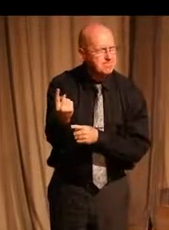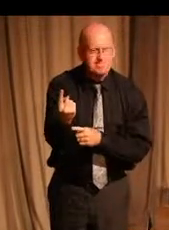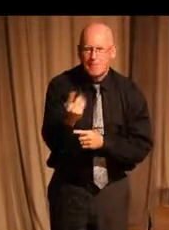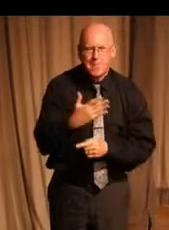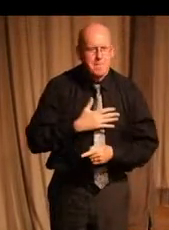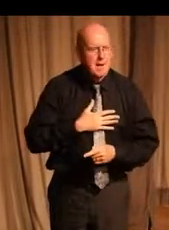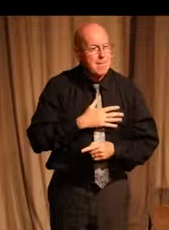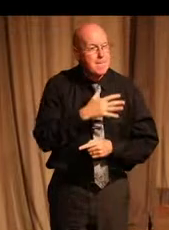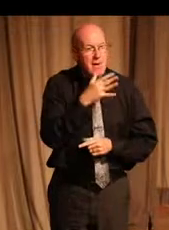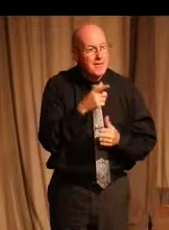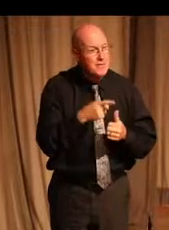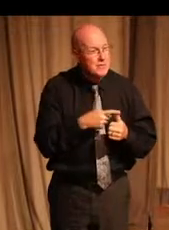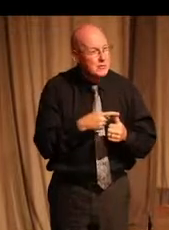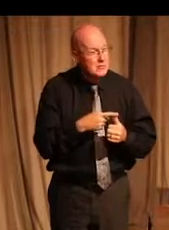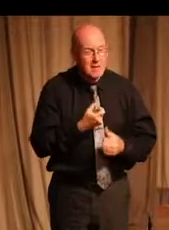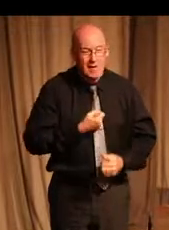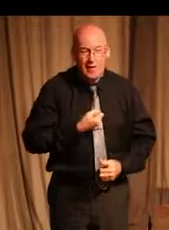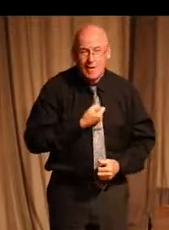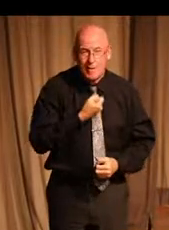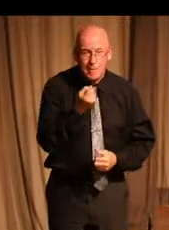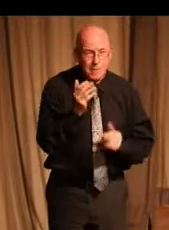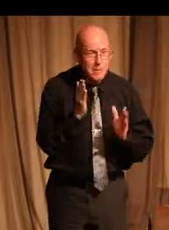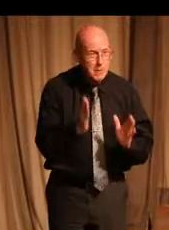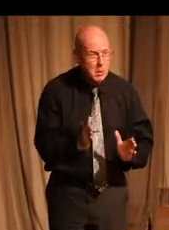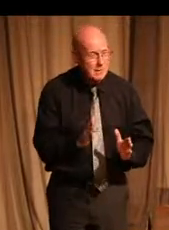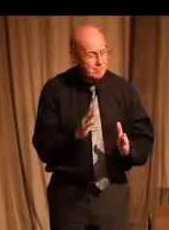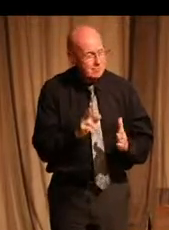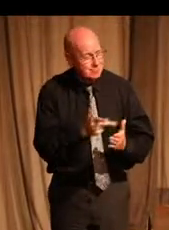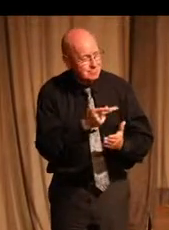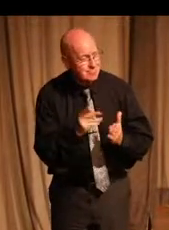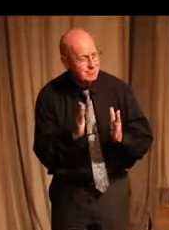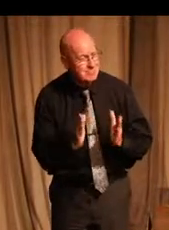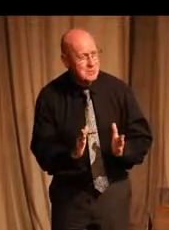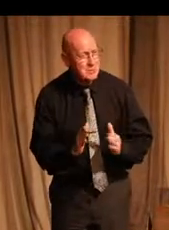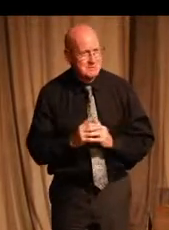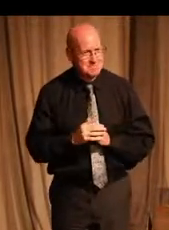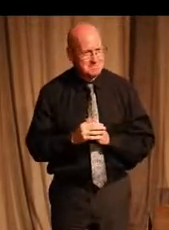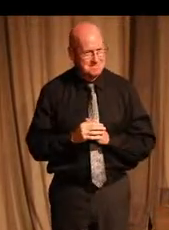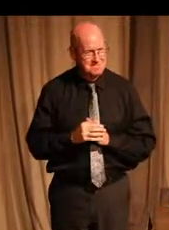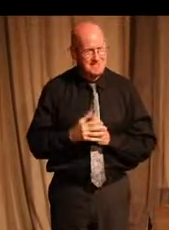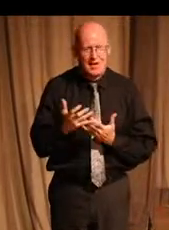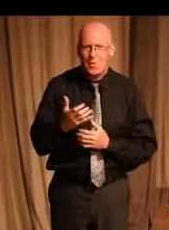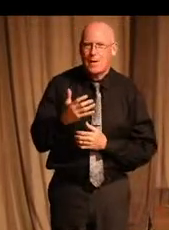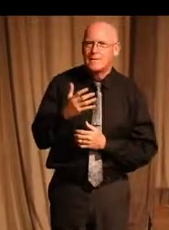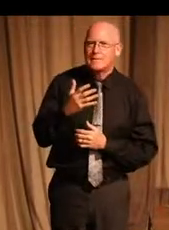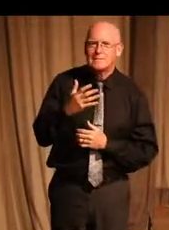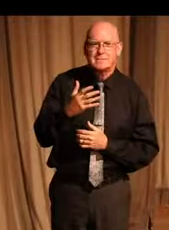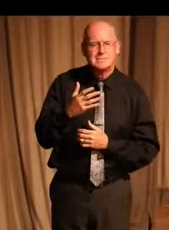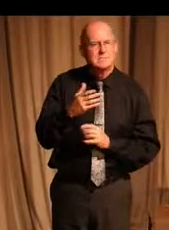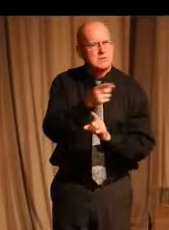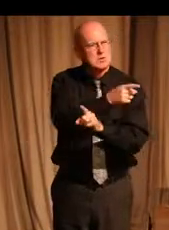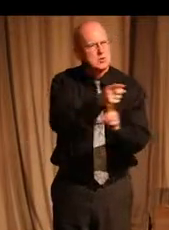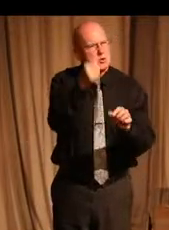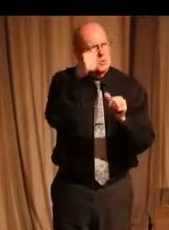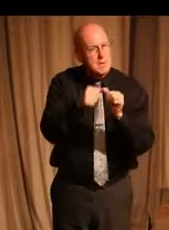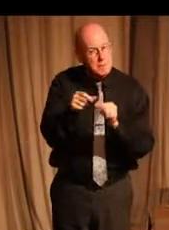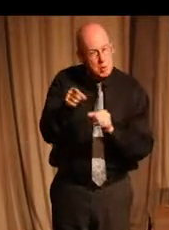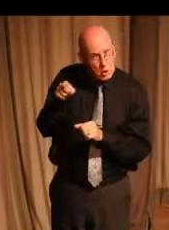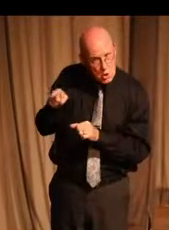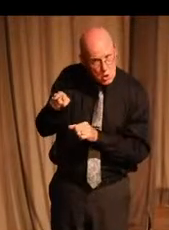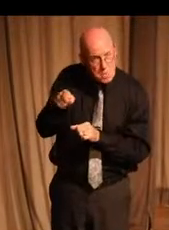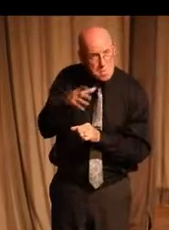was first of all a poet, and I want her to be reminded as a